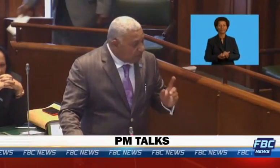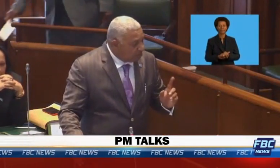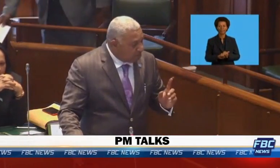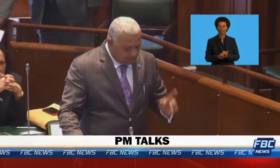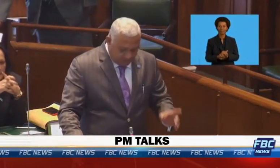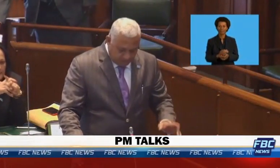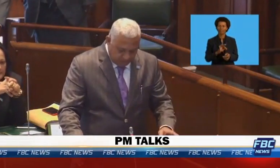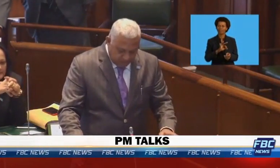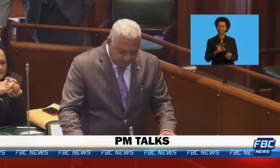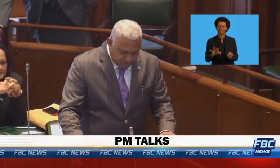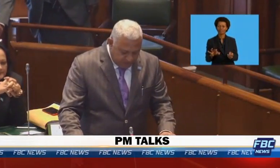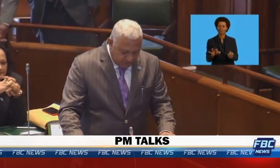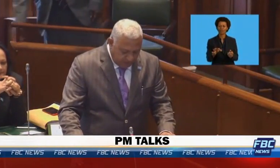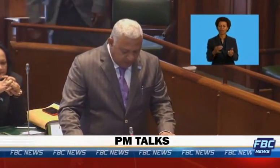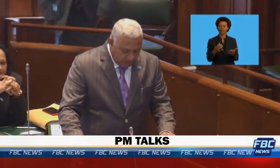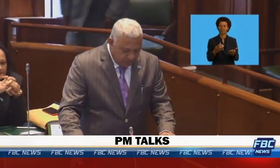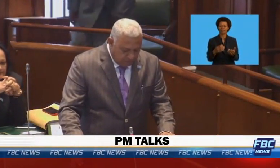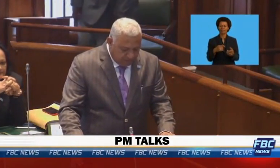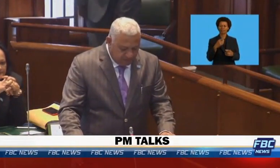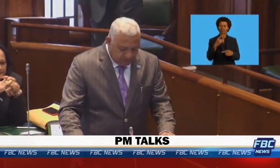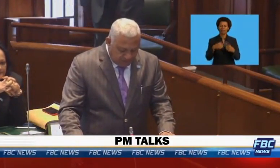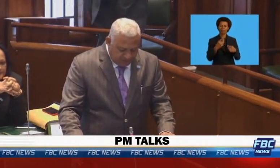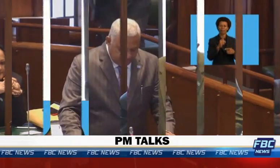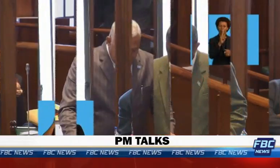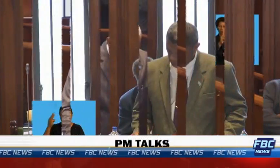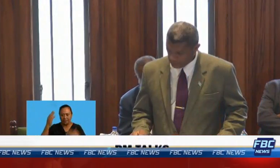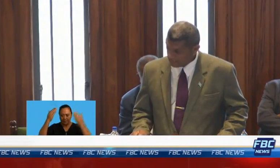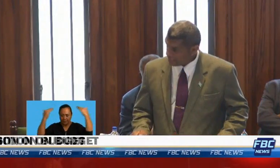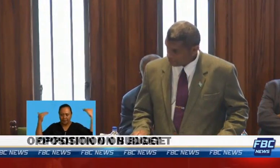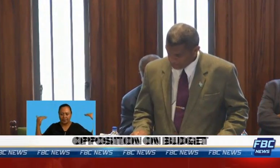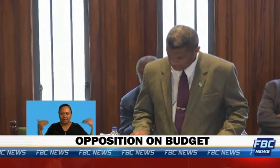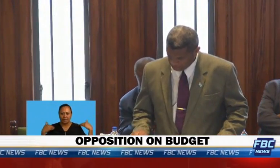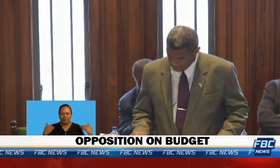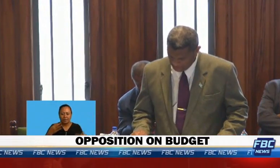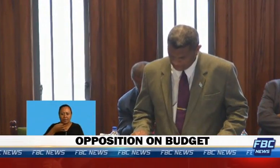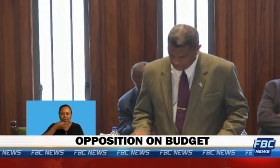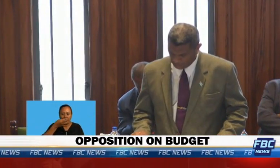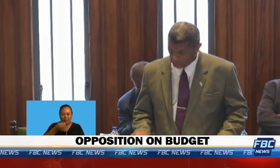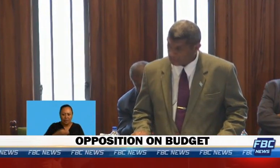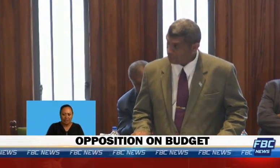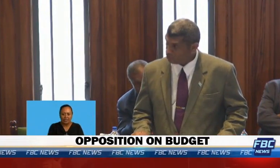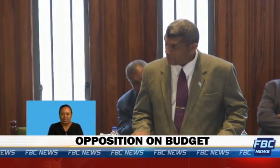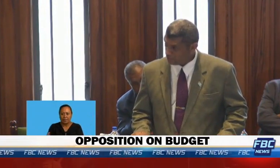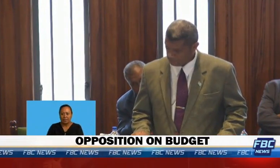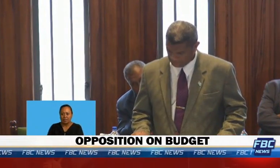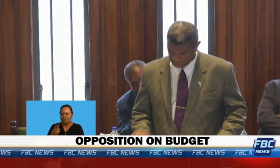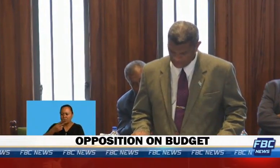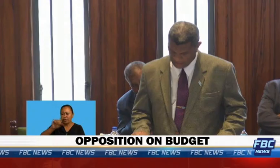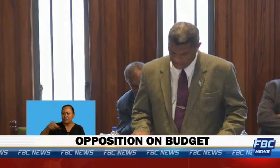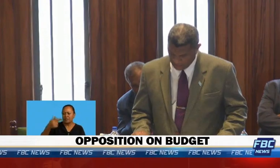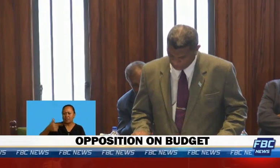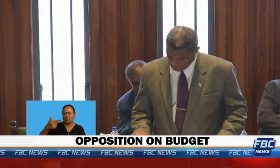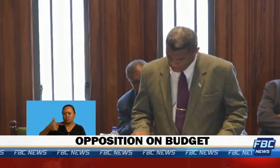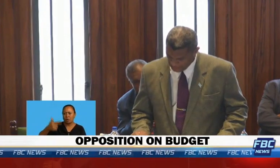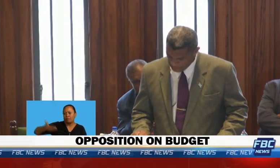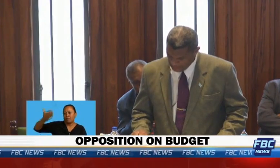In the news, PM brushes aside budget claims. Opposition denounces national budget.